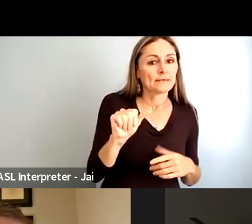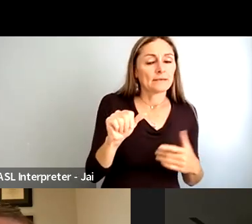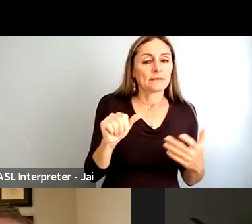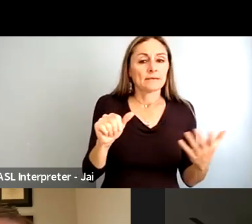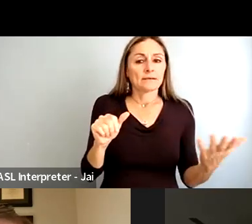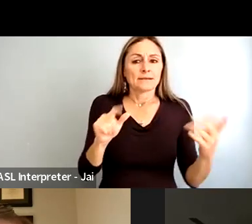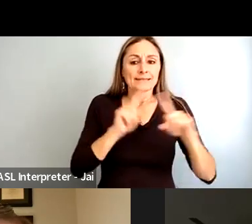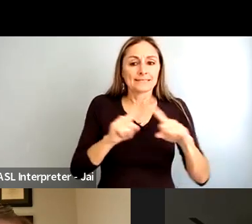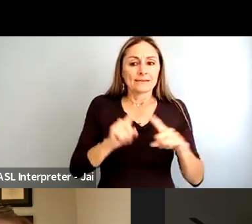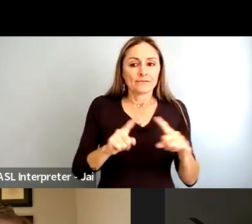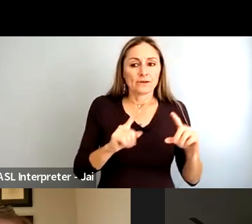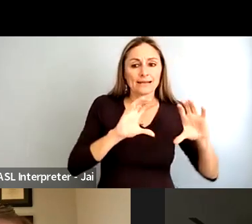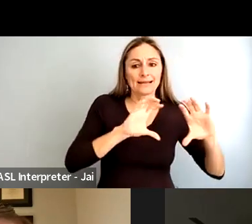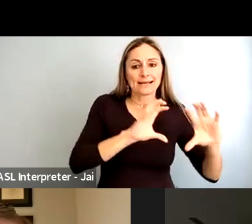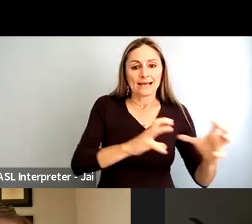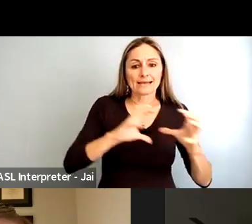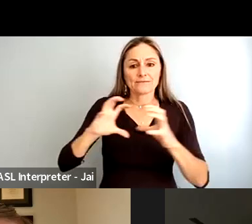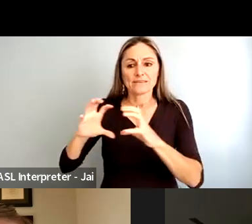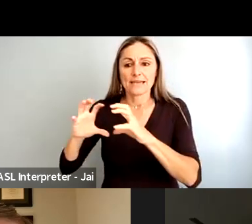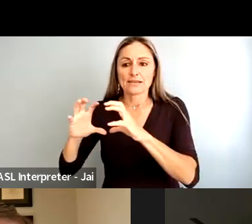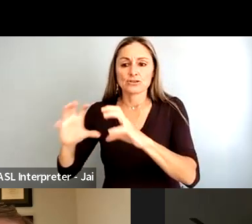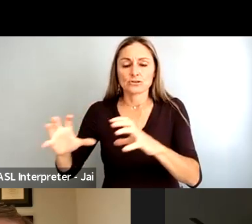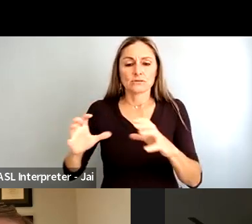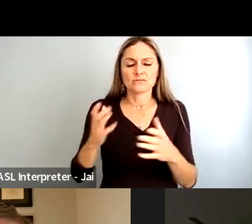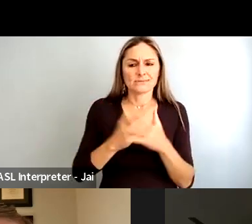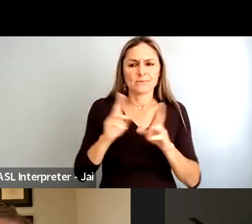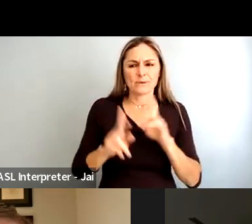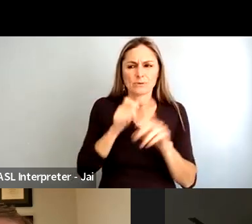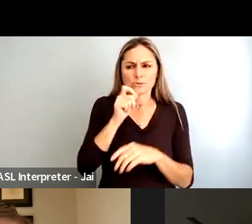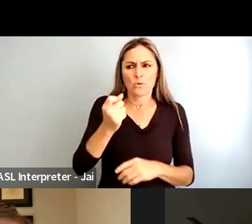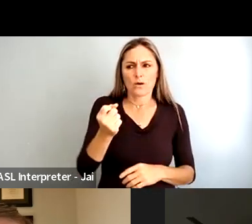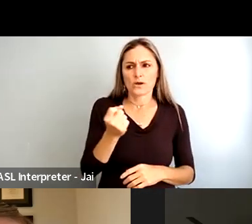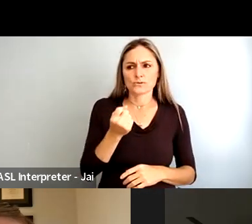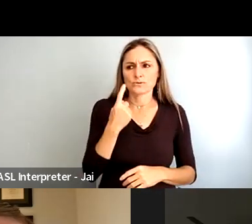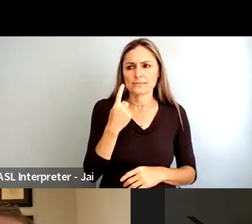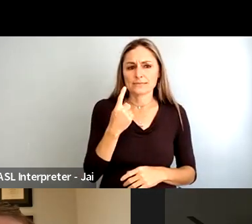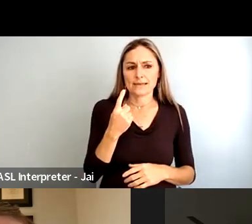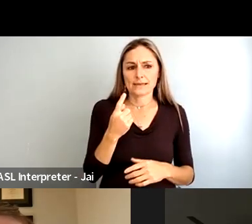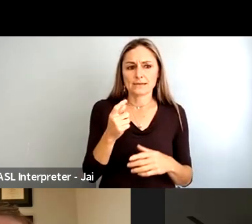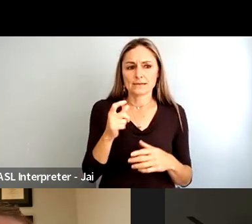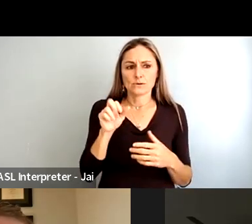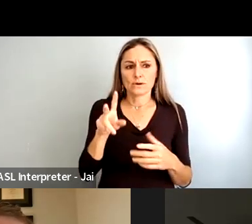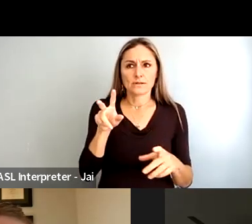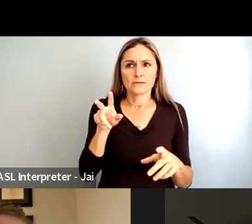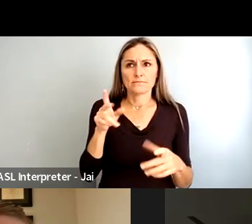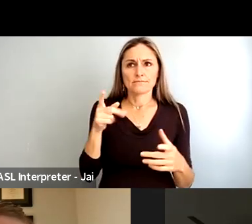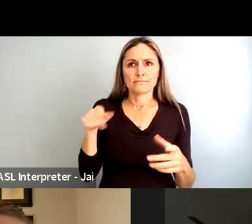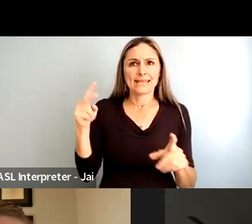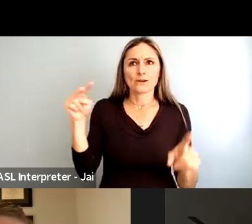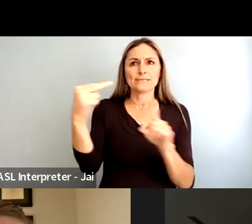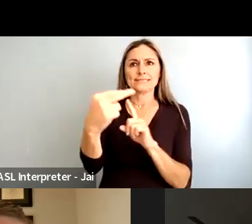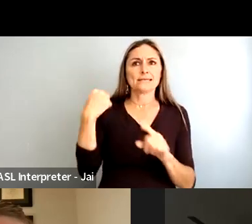different classifications that people just don't always understand, but they don't see us as a